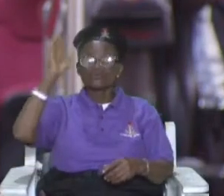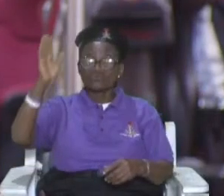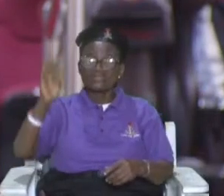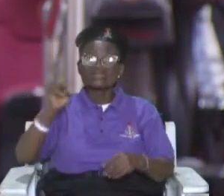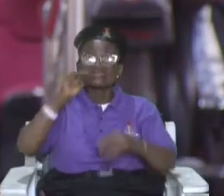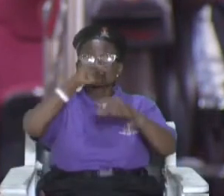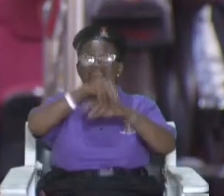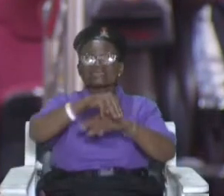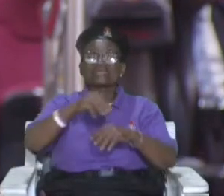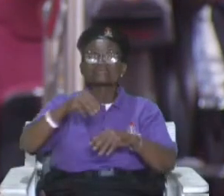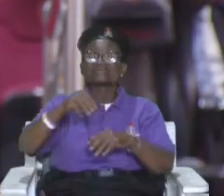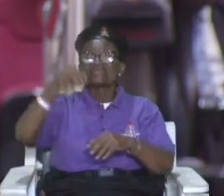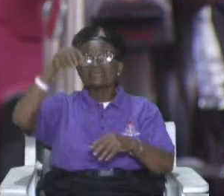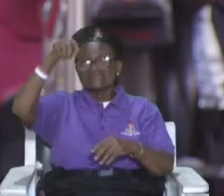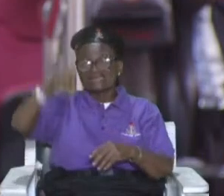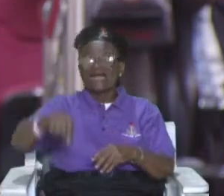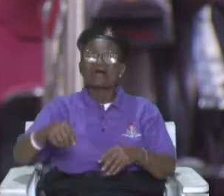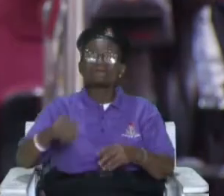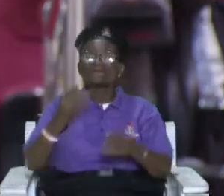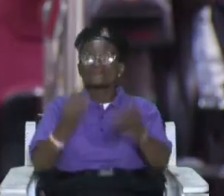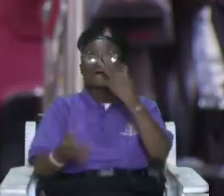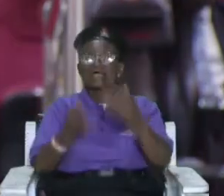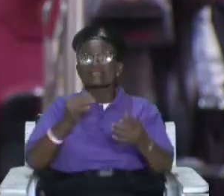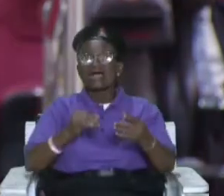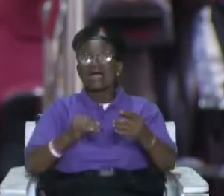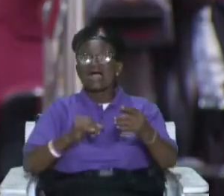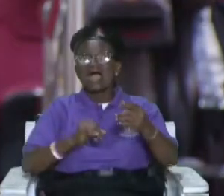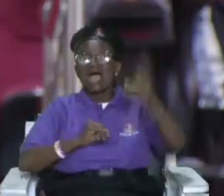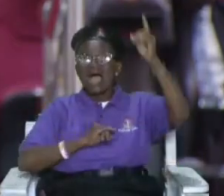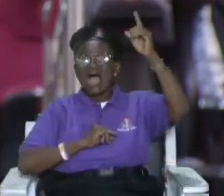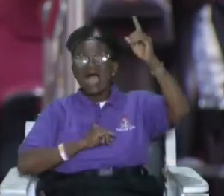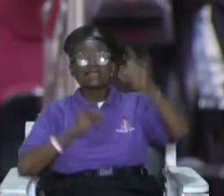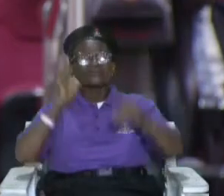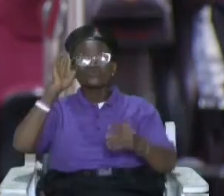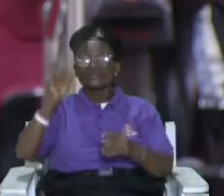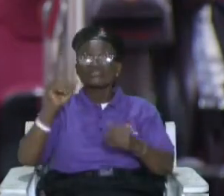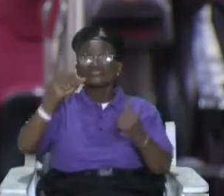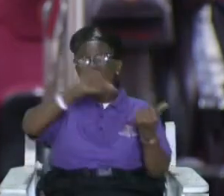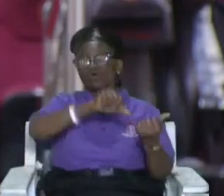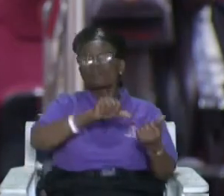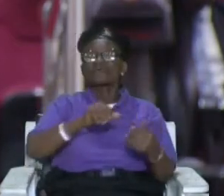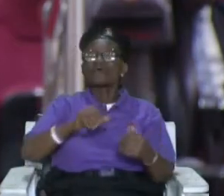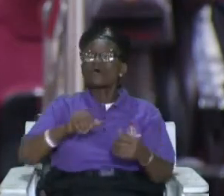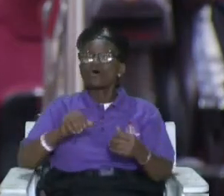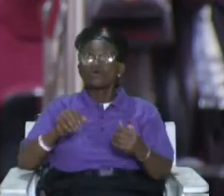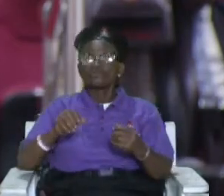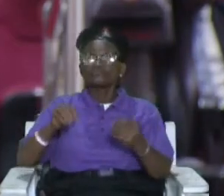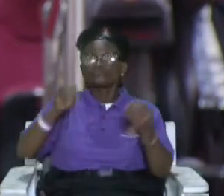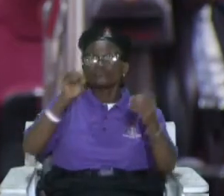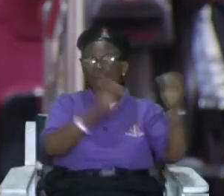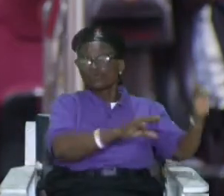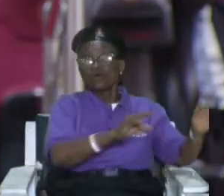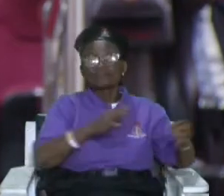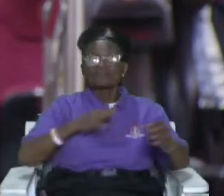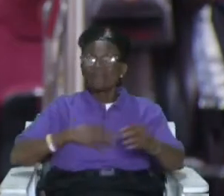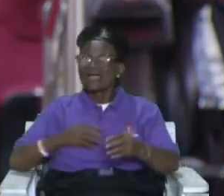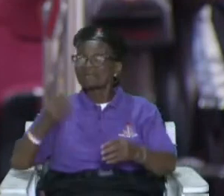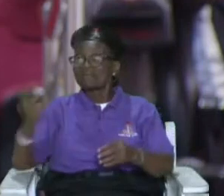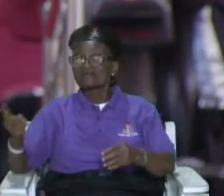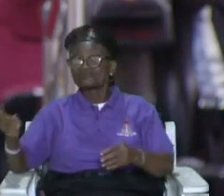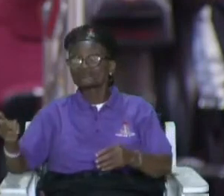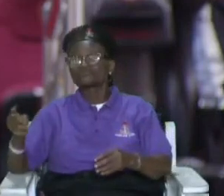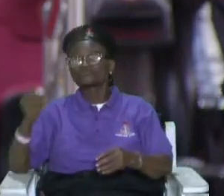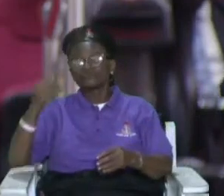I will drop my mantle on you. And that mantle, of course, is the